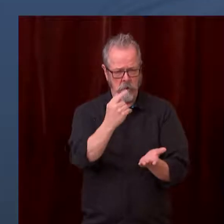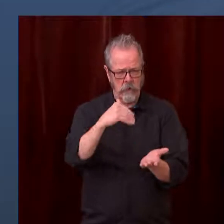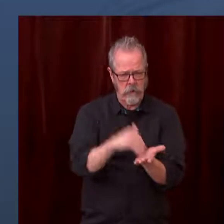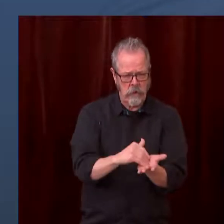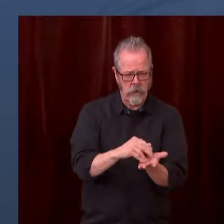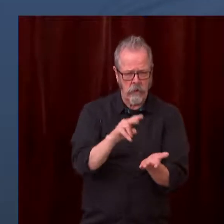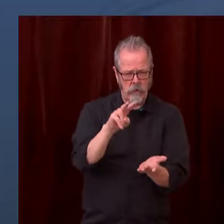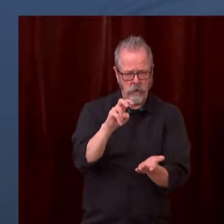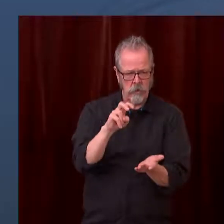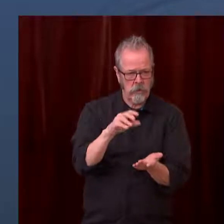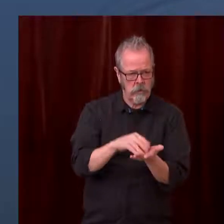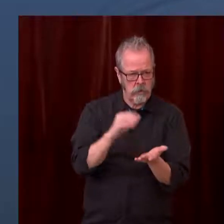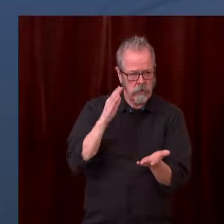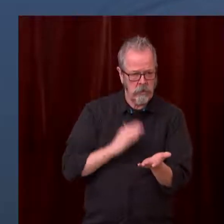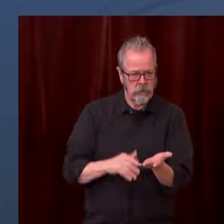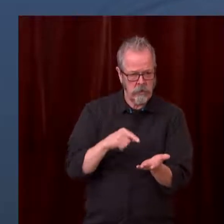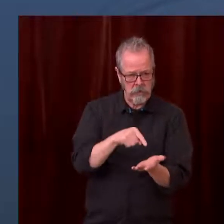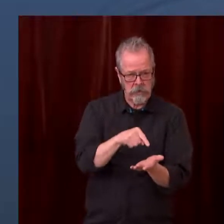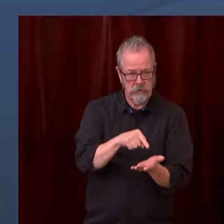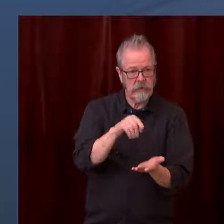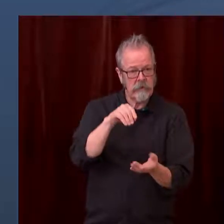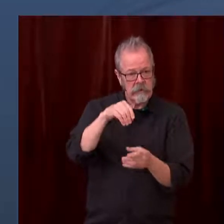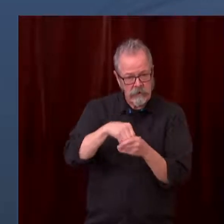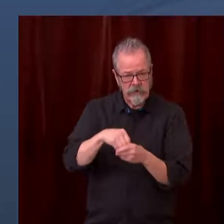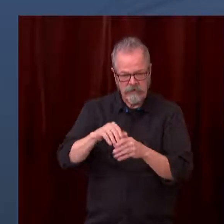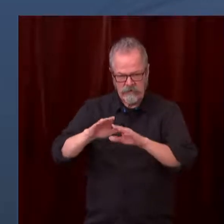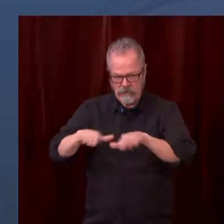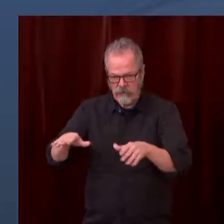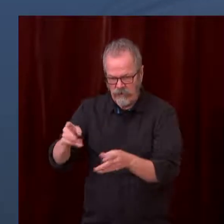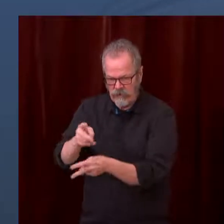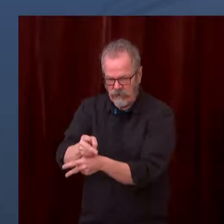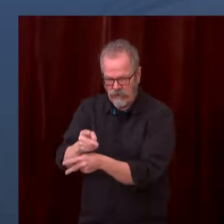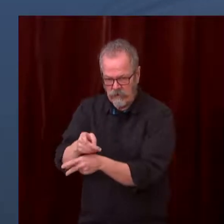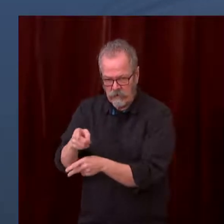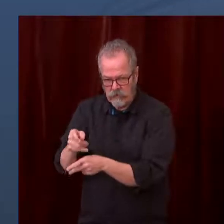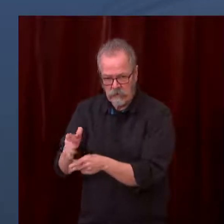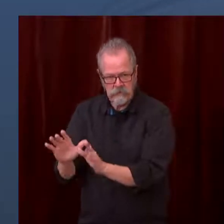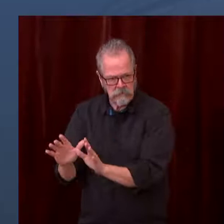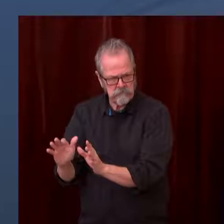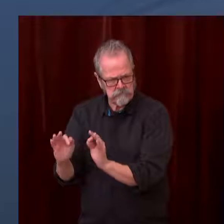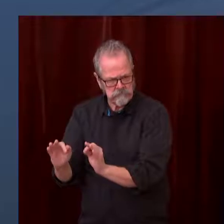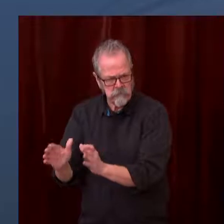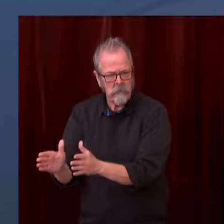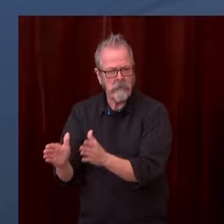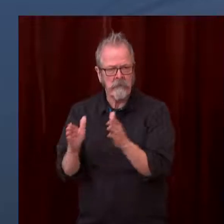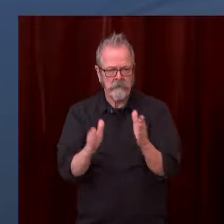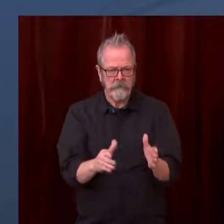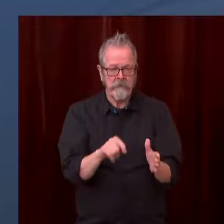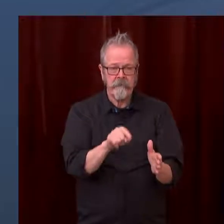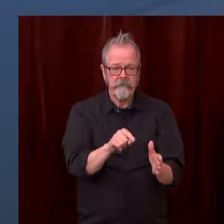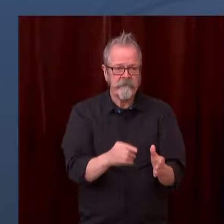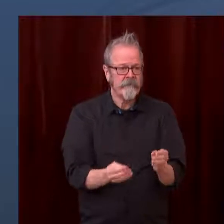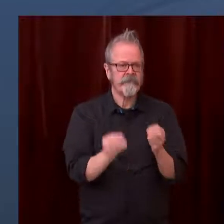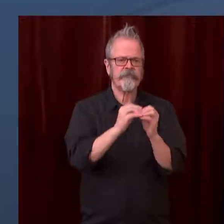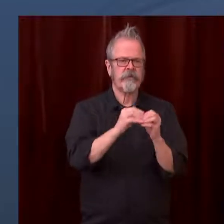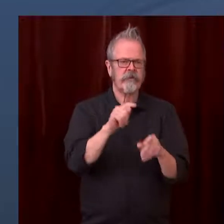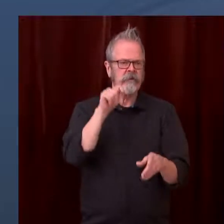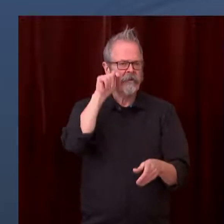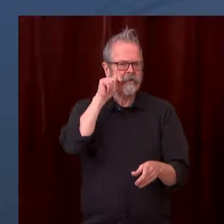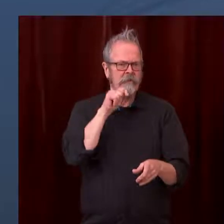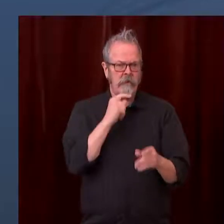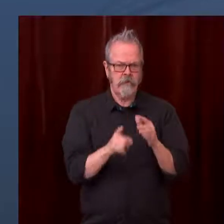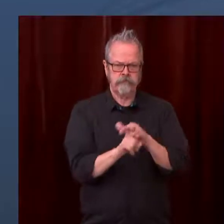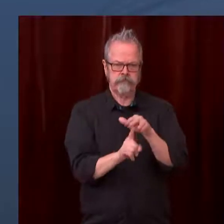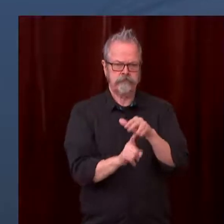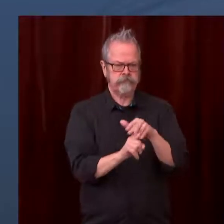teen learning hubs have over 200 students. I also just want to tip my hat to the city workers who've been showing up every day throughout